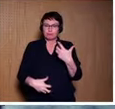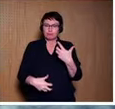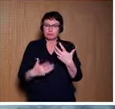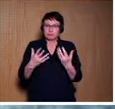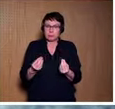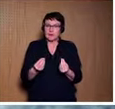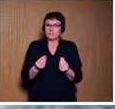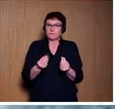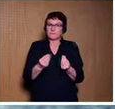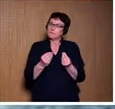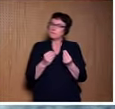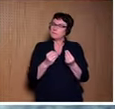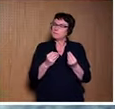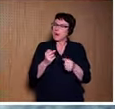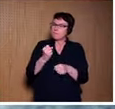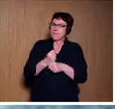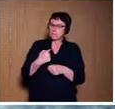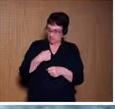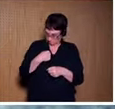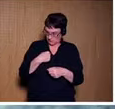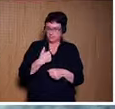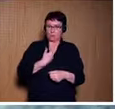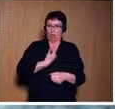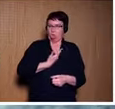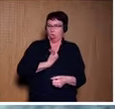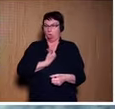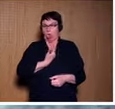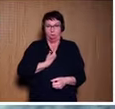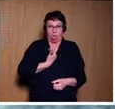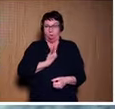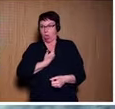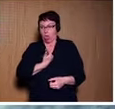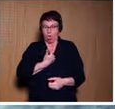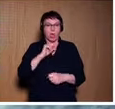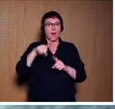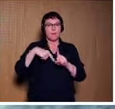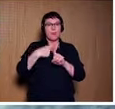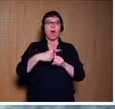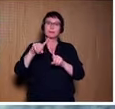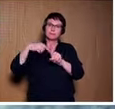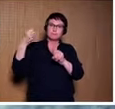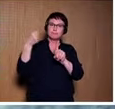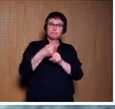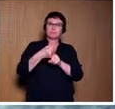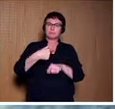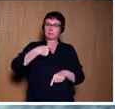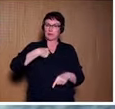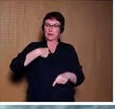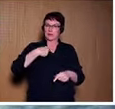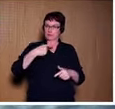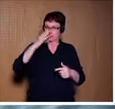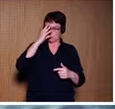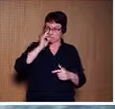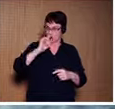then moral panics that connects to ideas around patriotism, nationality, and so forth. And also, access